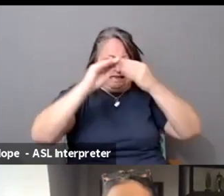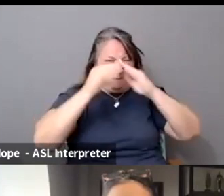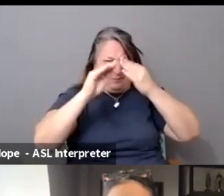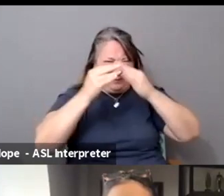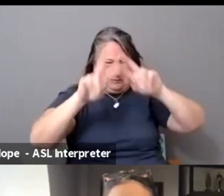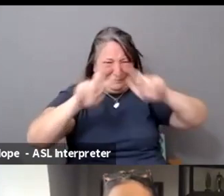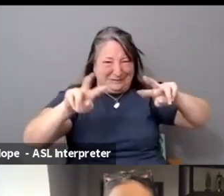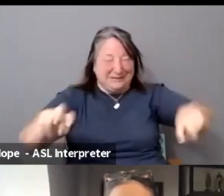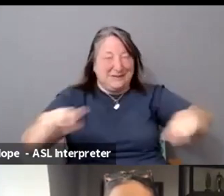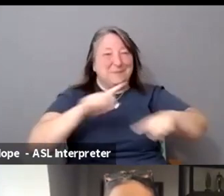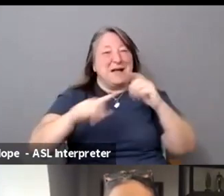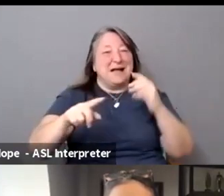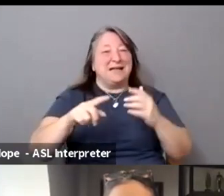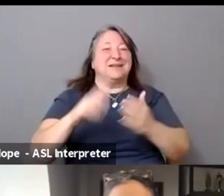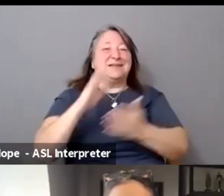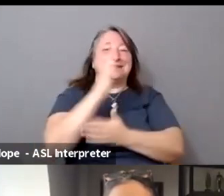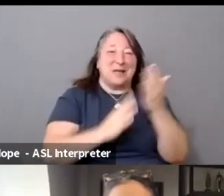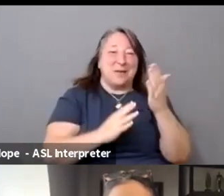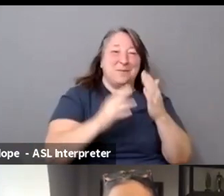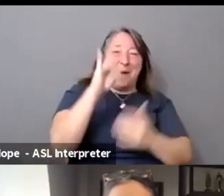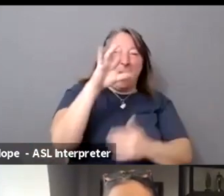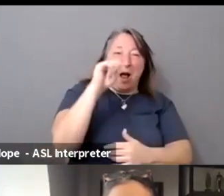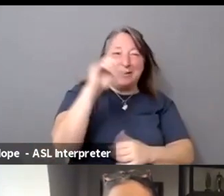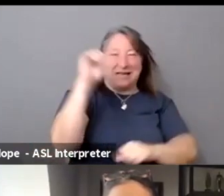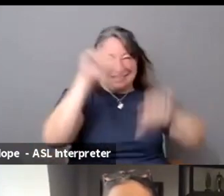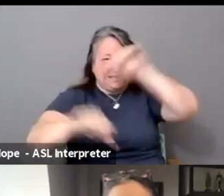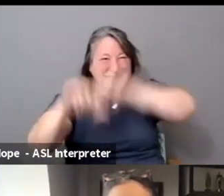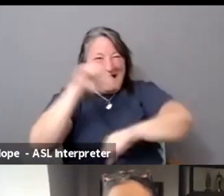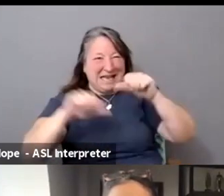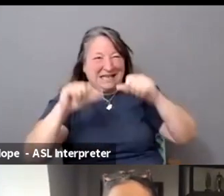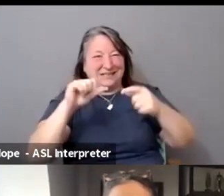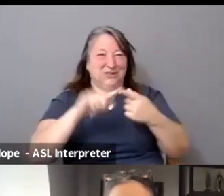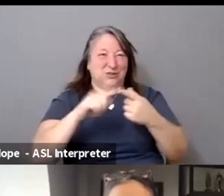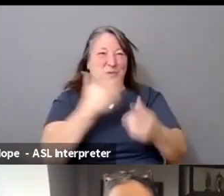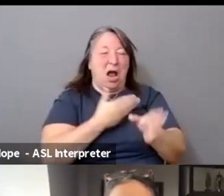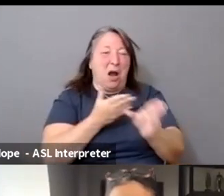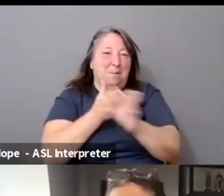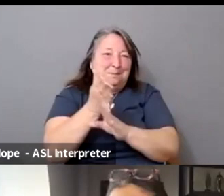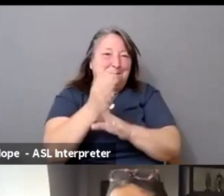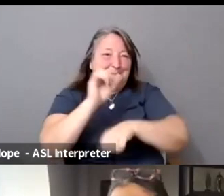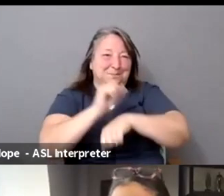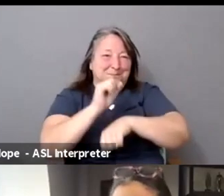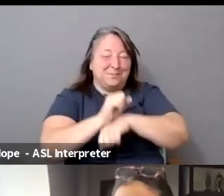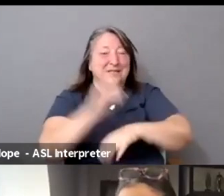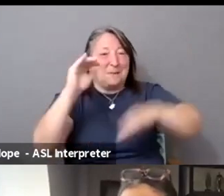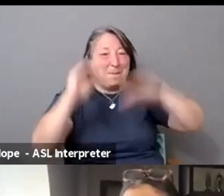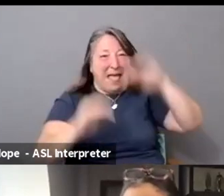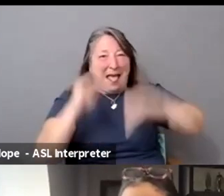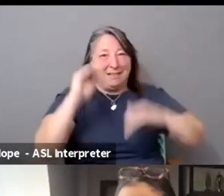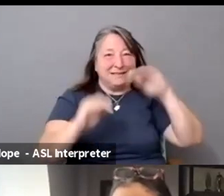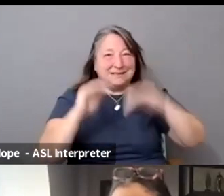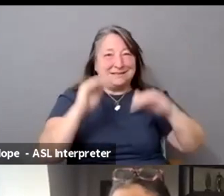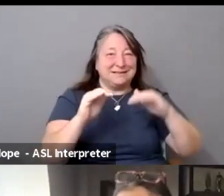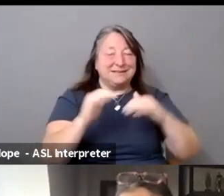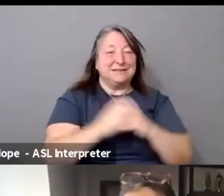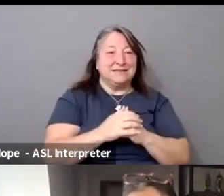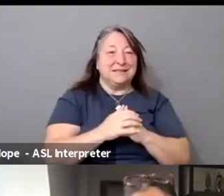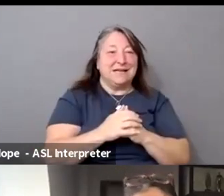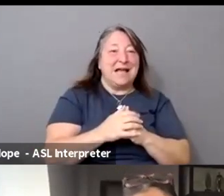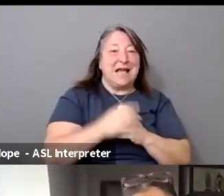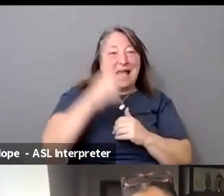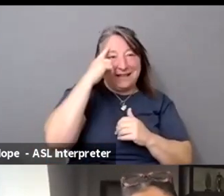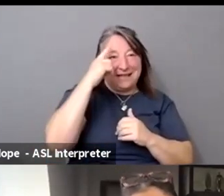bit of art and science to it. It's a balance of it. And I think that Spell Check for Bias is just